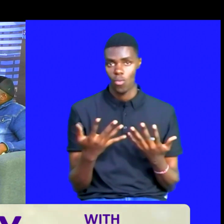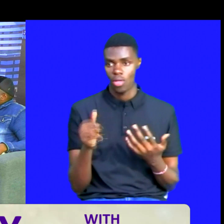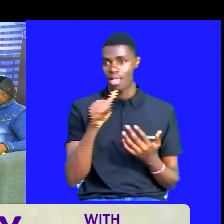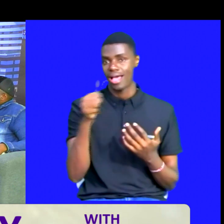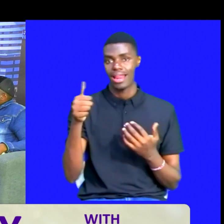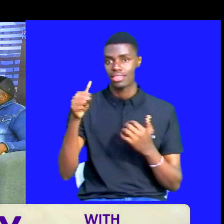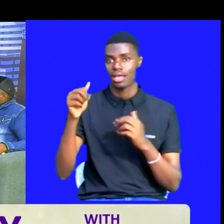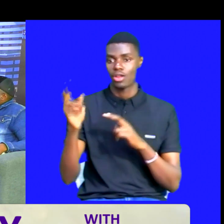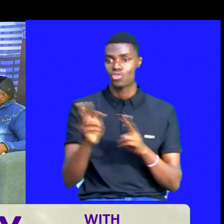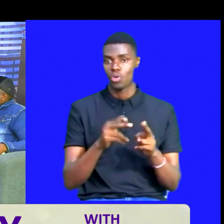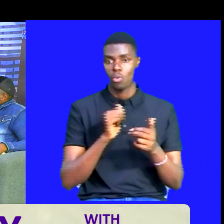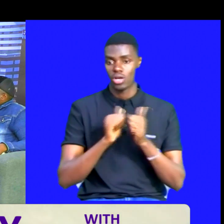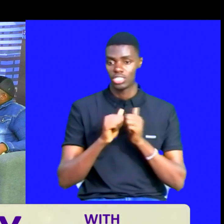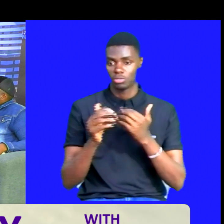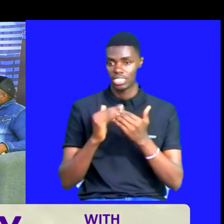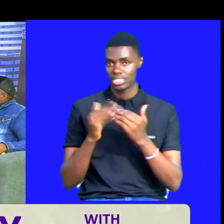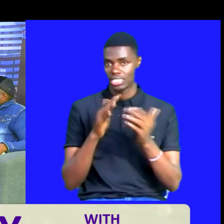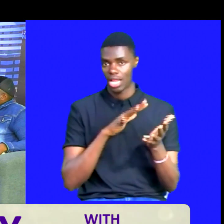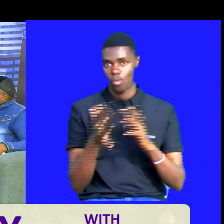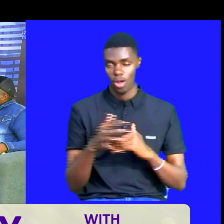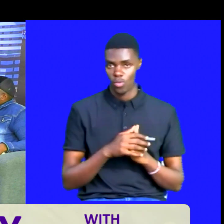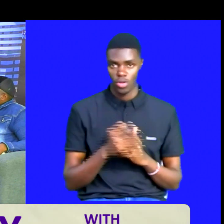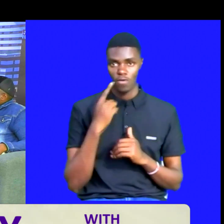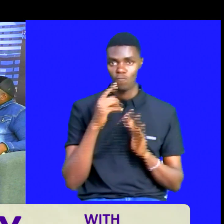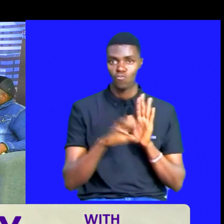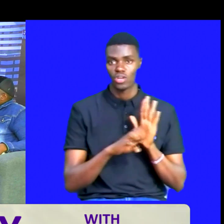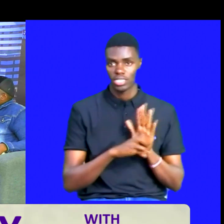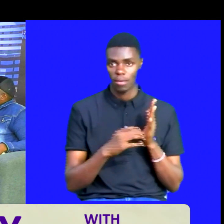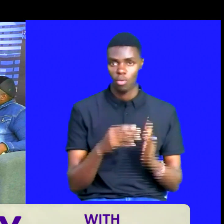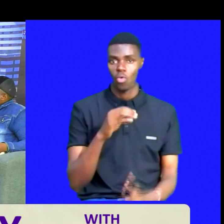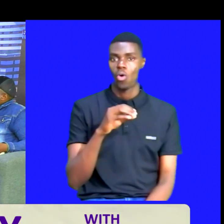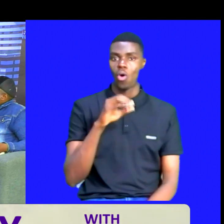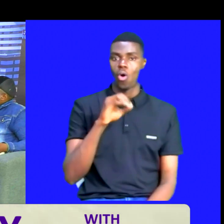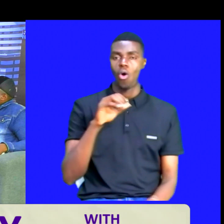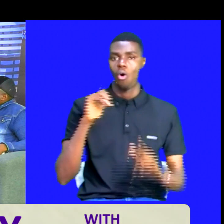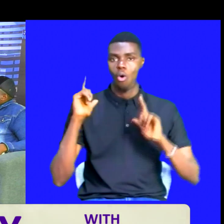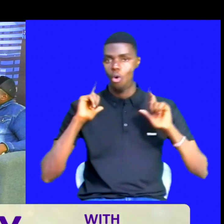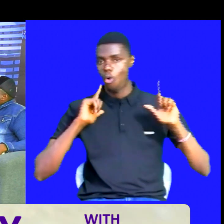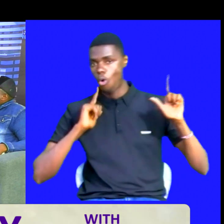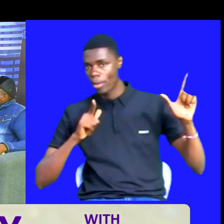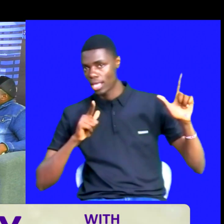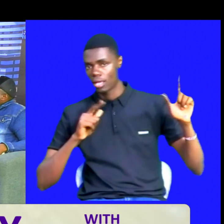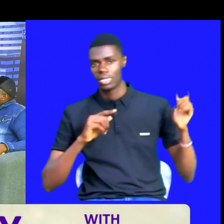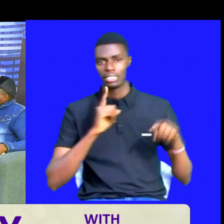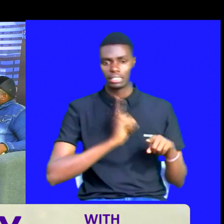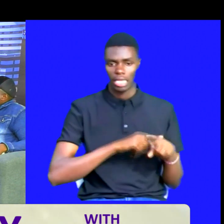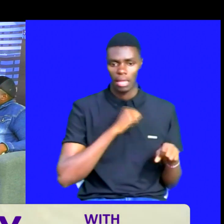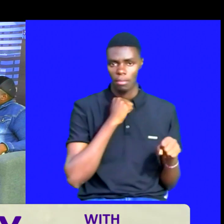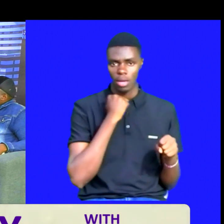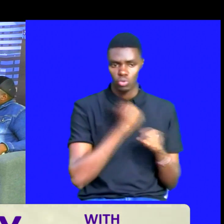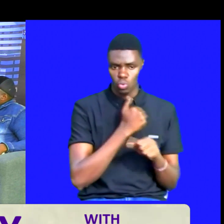able sports athletes are being treated. For example, the likes of Omanyala, when they do really well, they come back, get